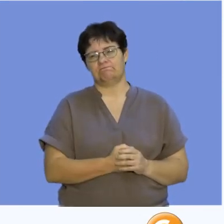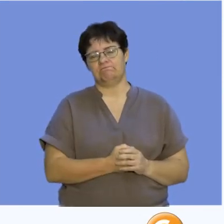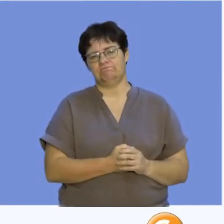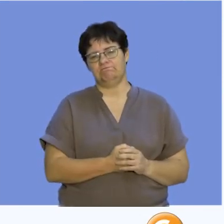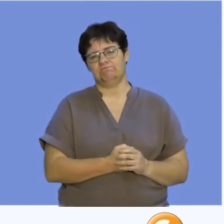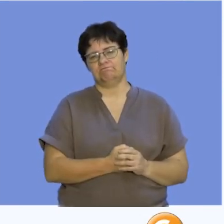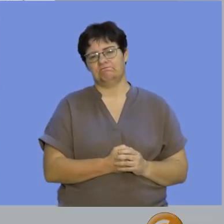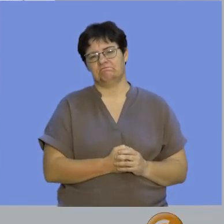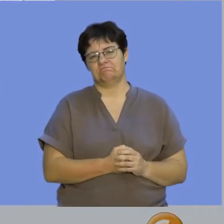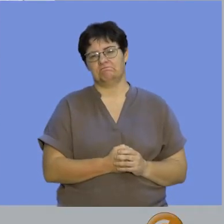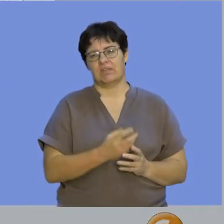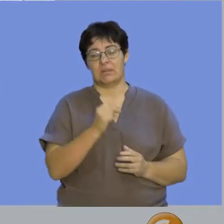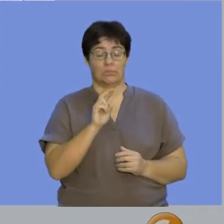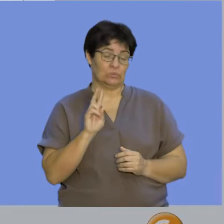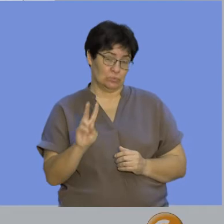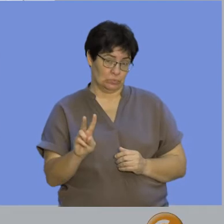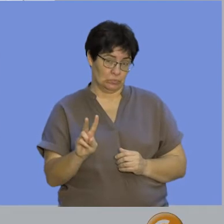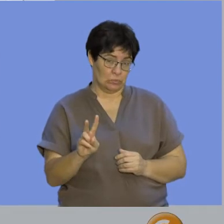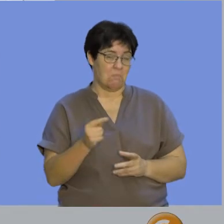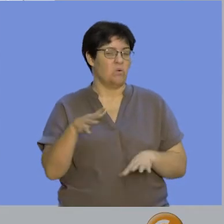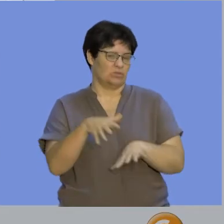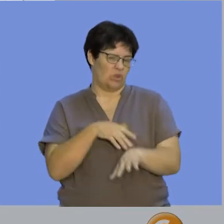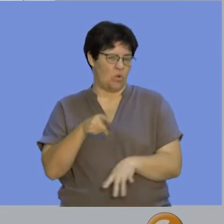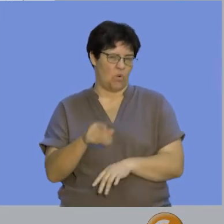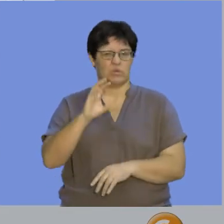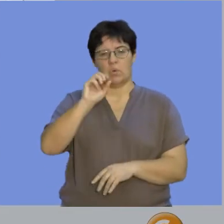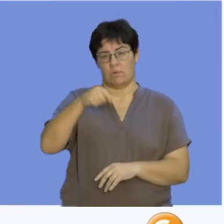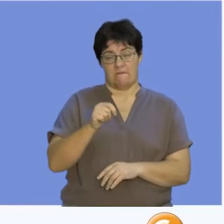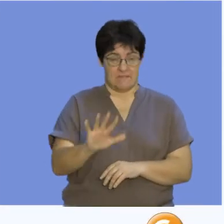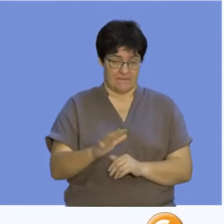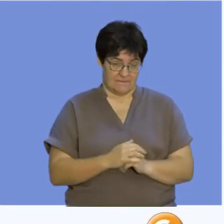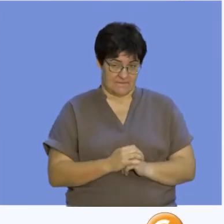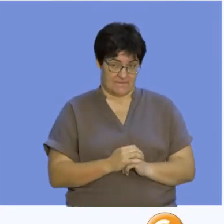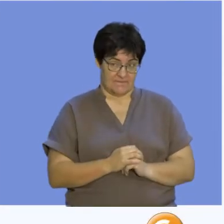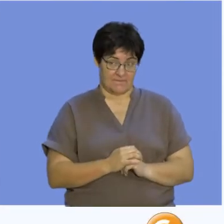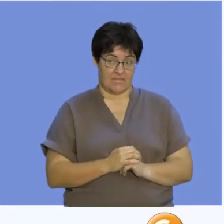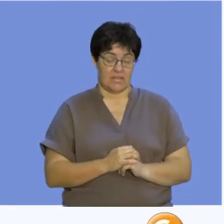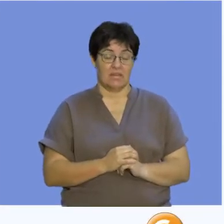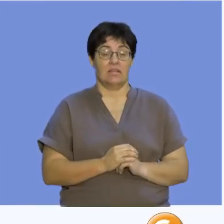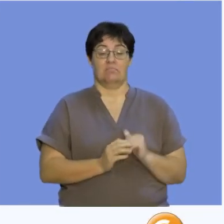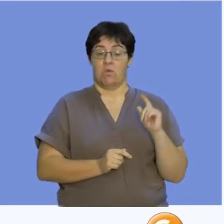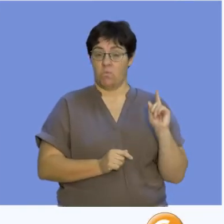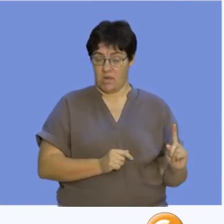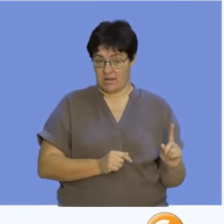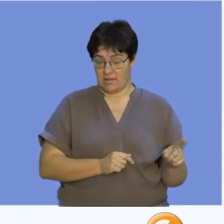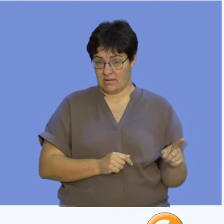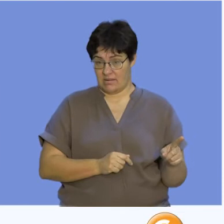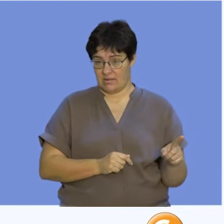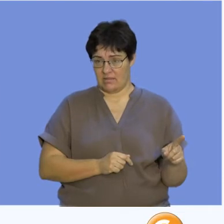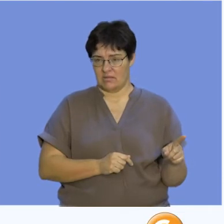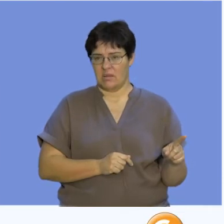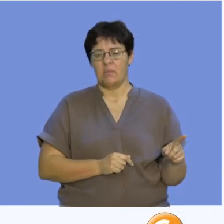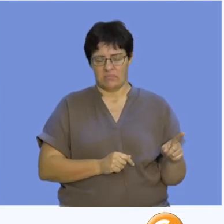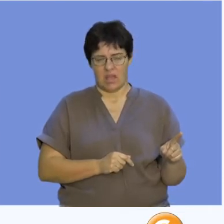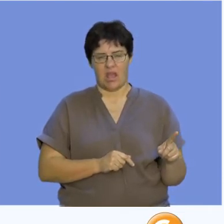make number 2 go slower. Let's make it 0.5, okay? And let's give 1 a bit